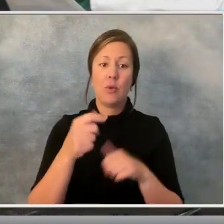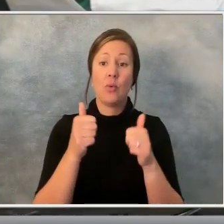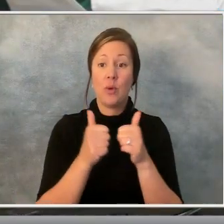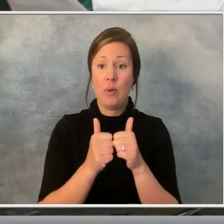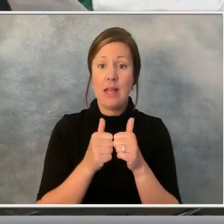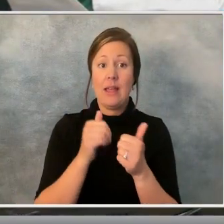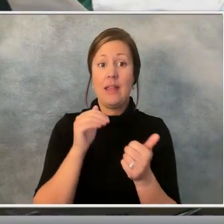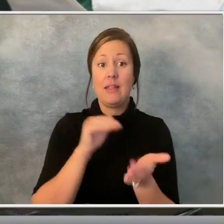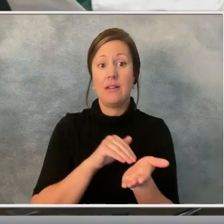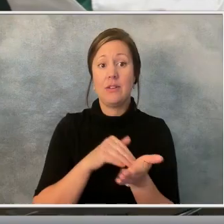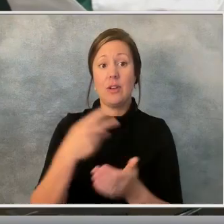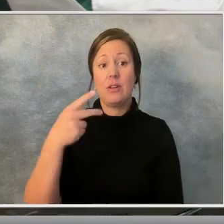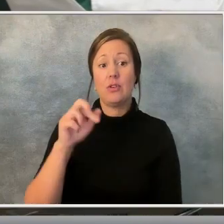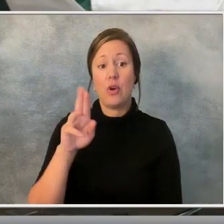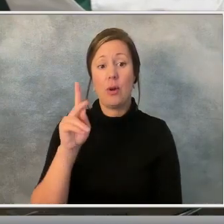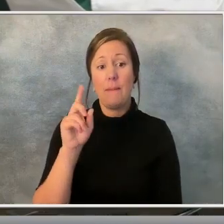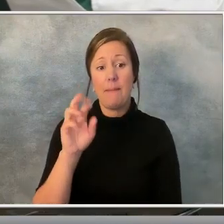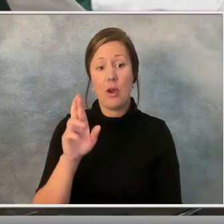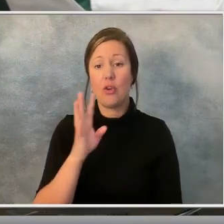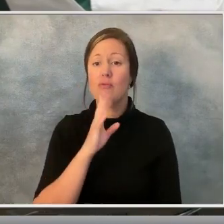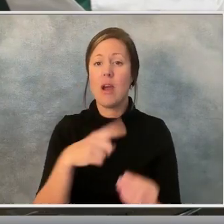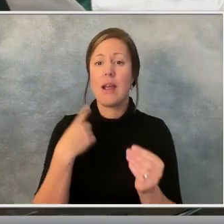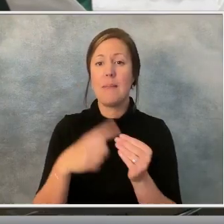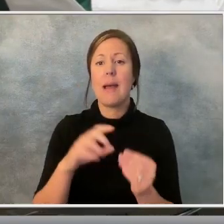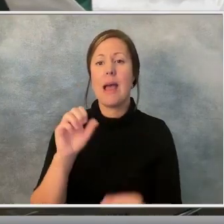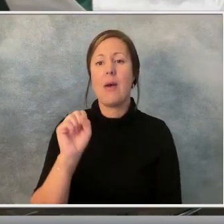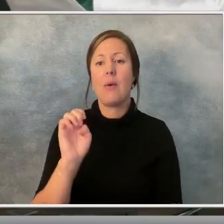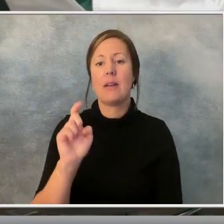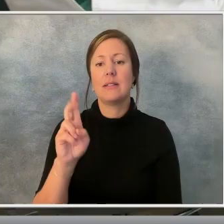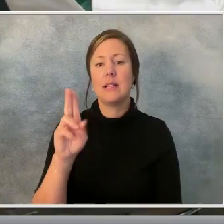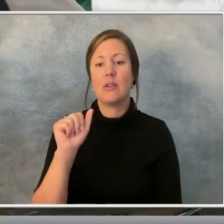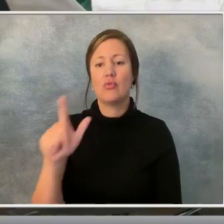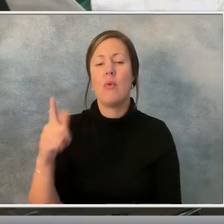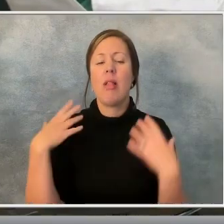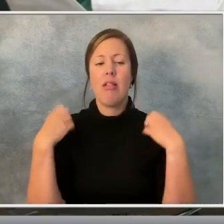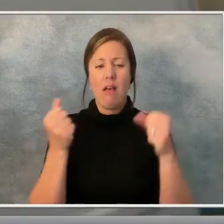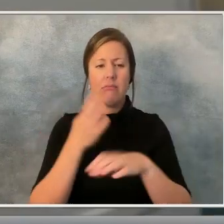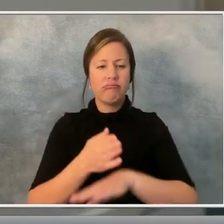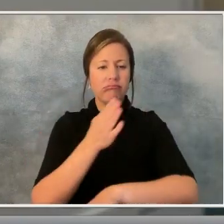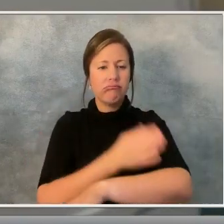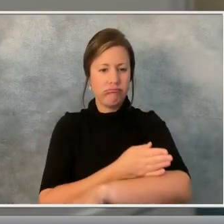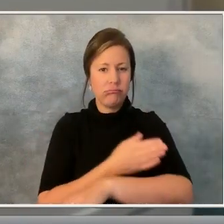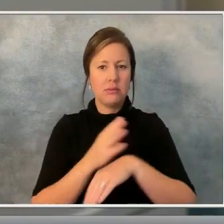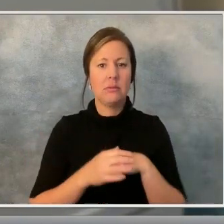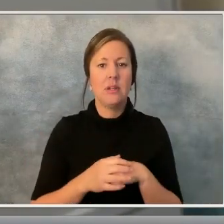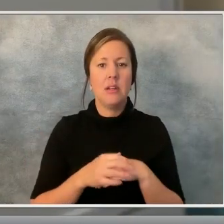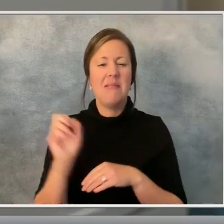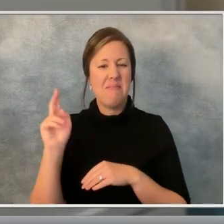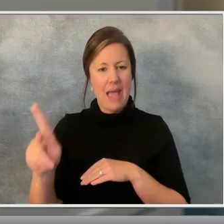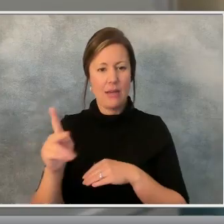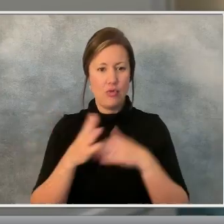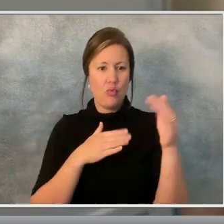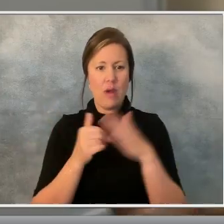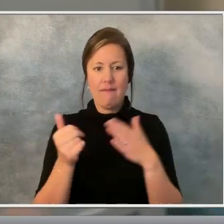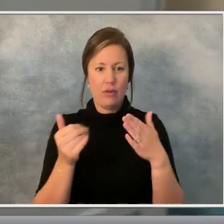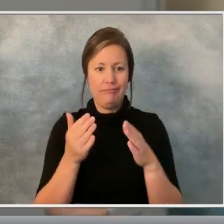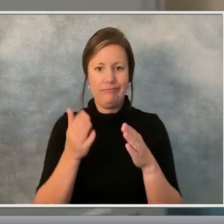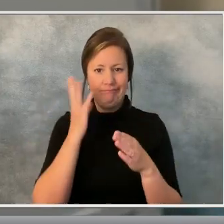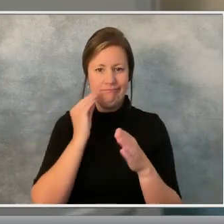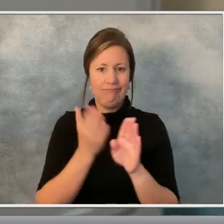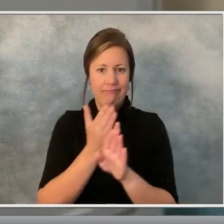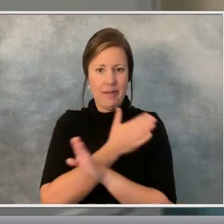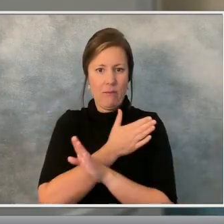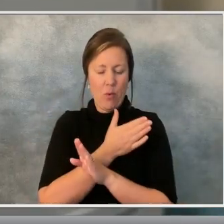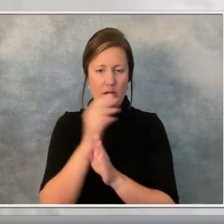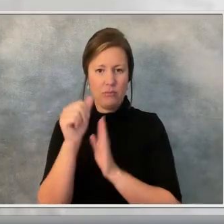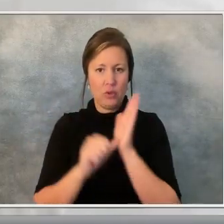about restoring his sexual health to what it was prior to the surgery. Is that a common journey for your patients? It is.